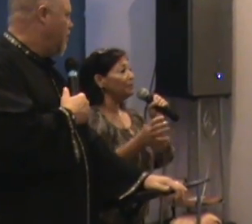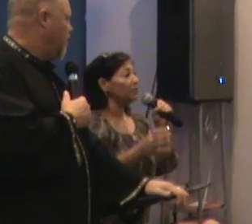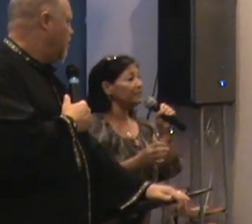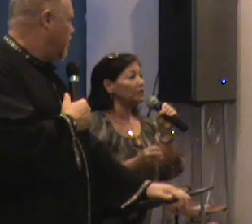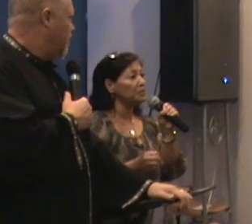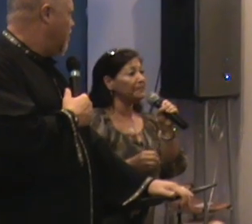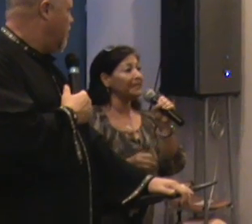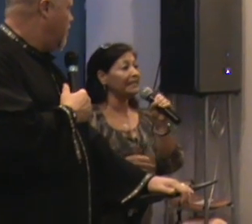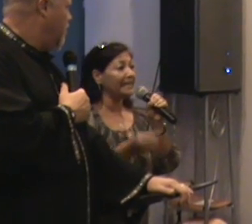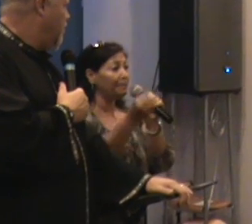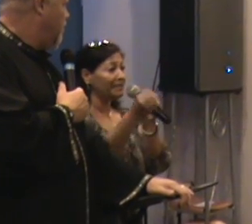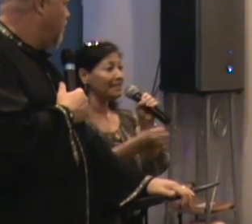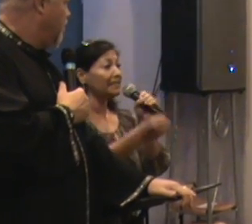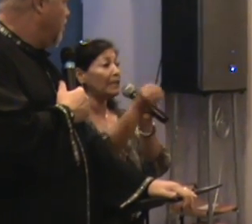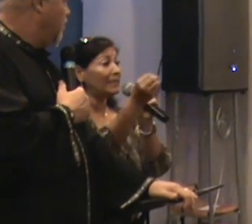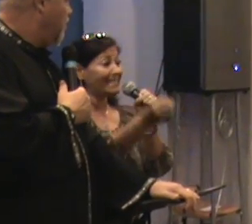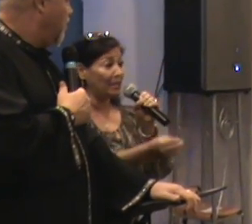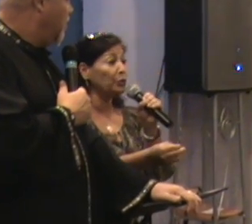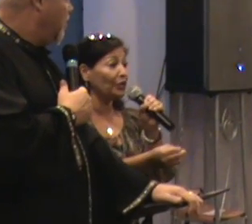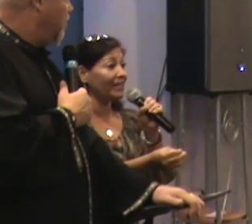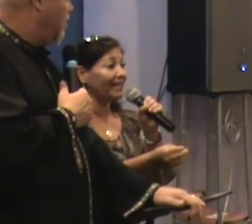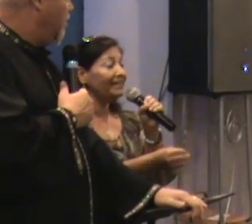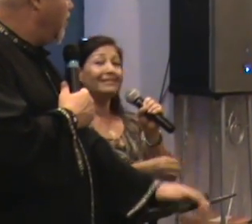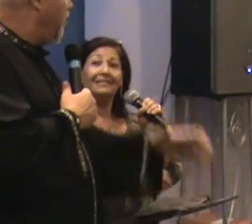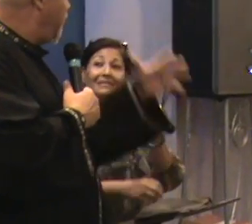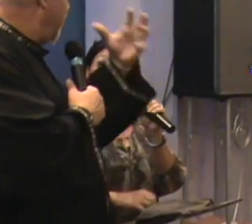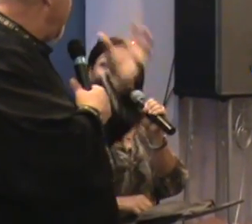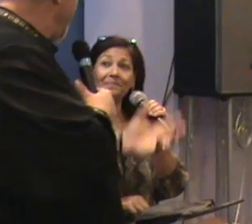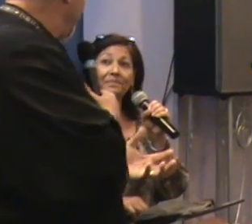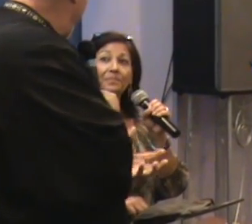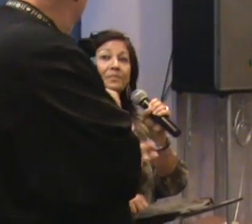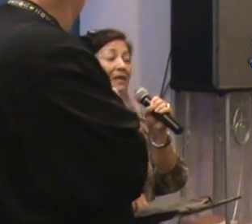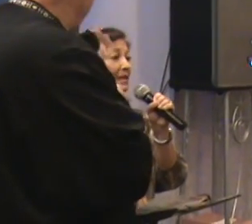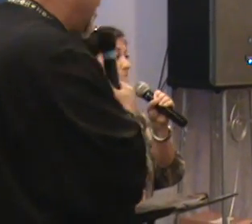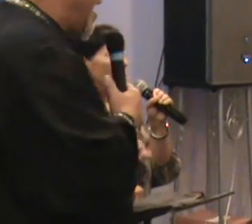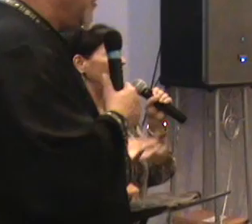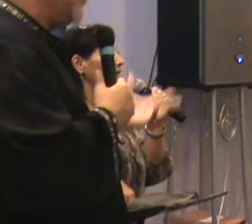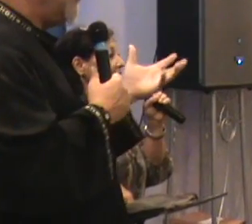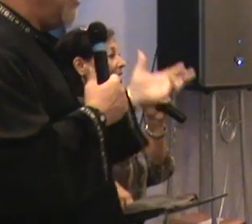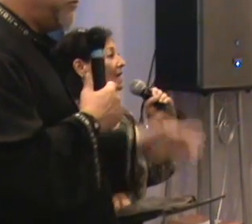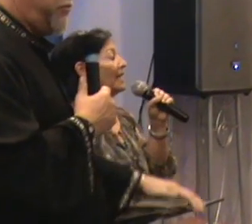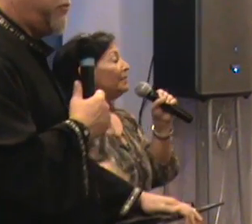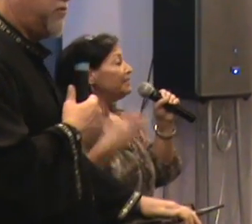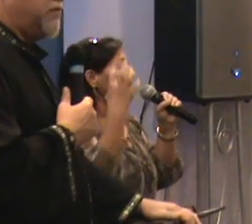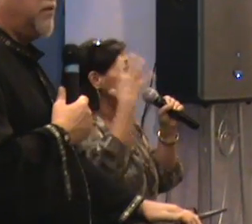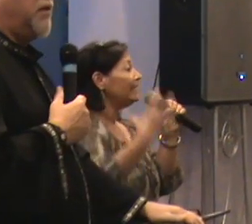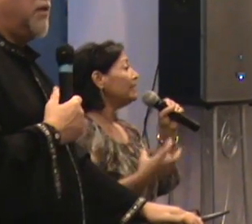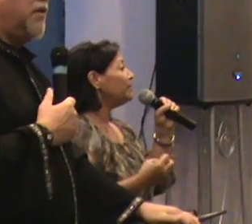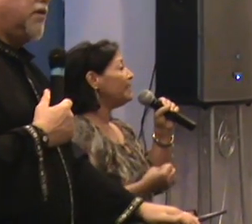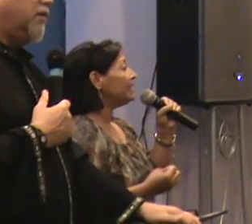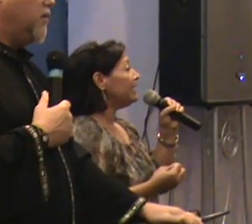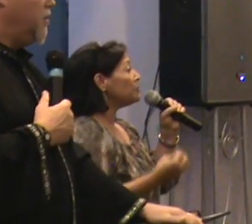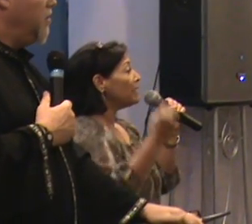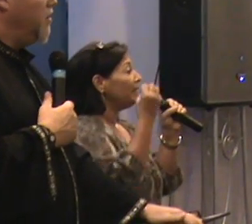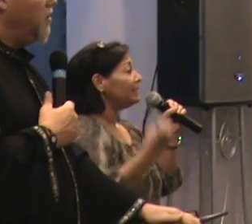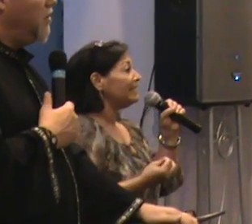que el pueblo de Dios vive en el día presente o el segundo día. You know the first day mentality when He died on the cross. La mentalidad del